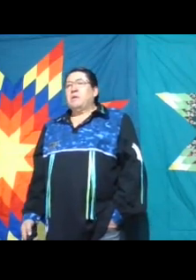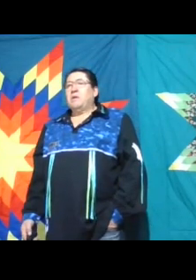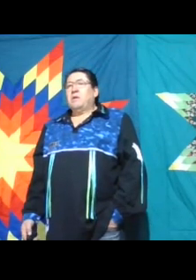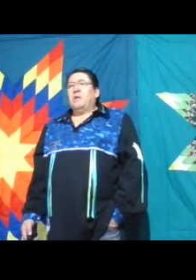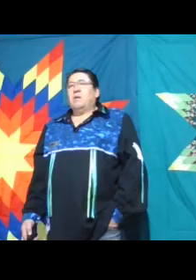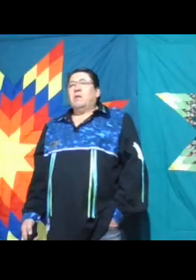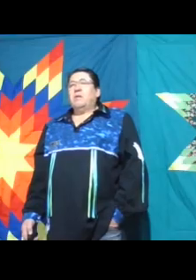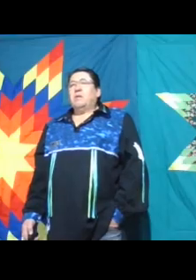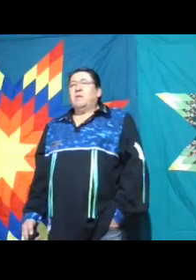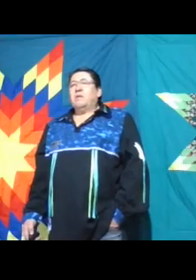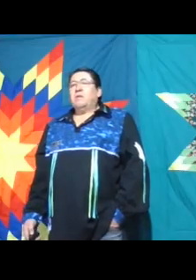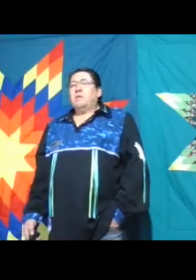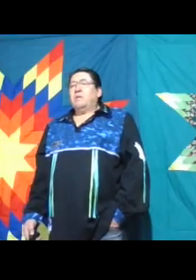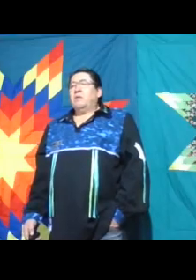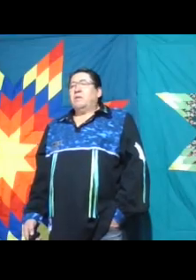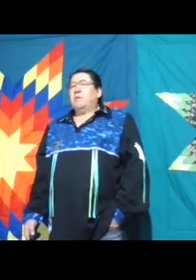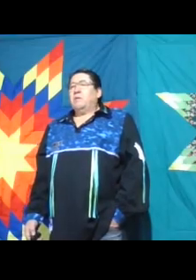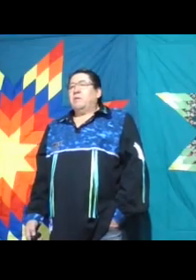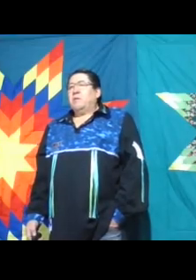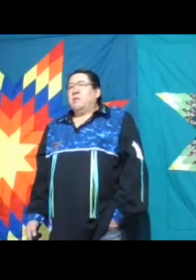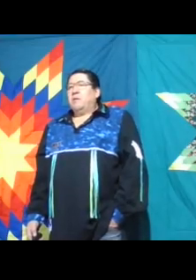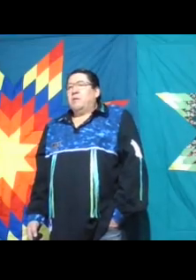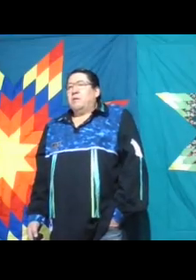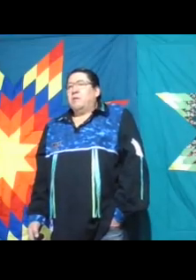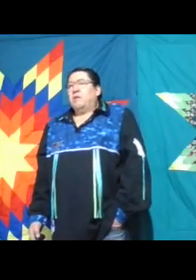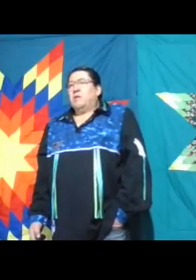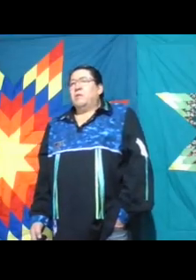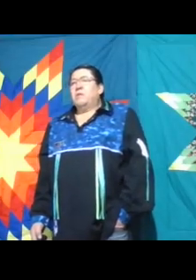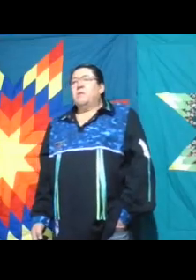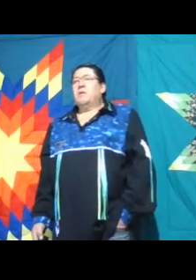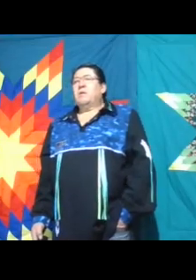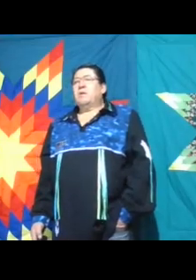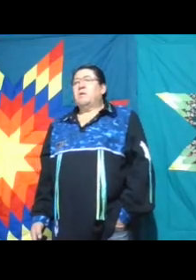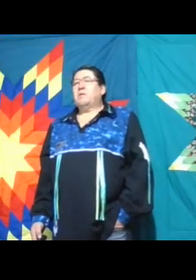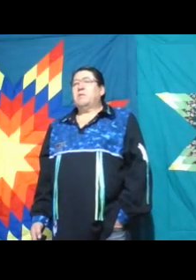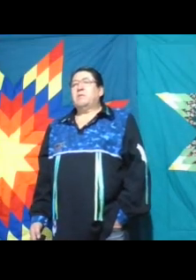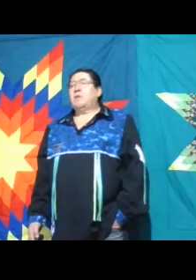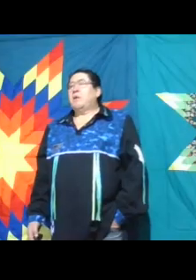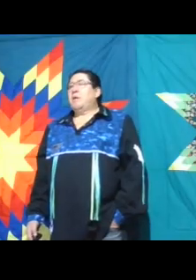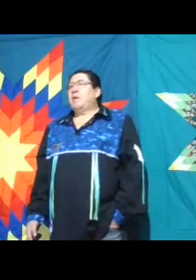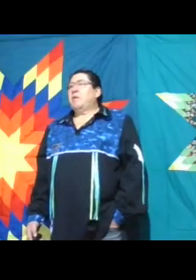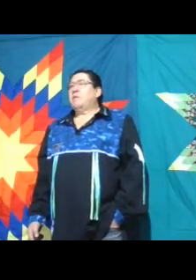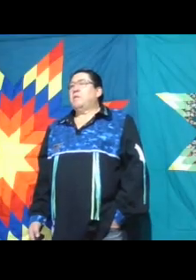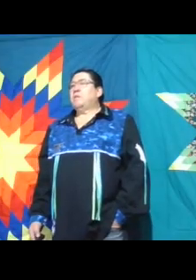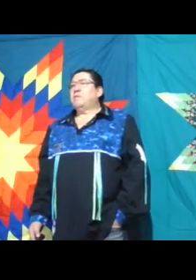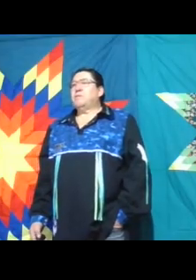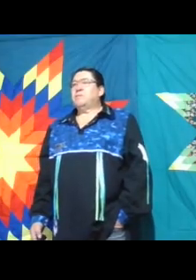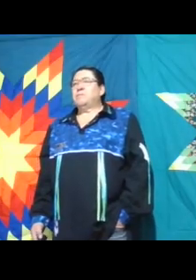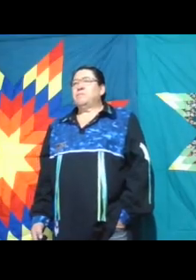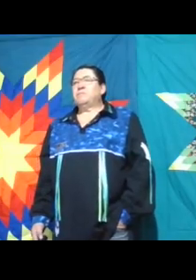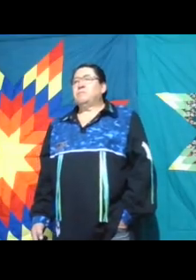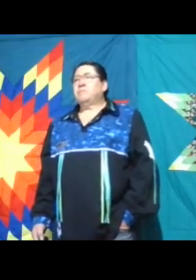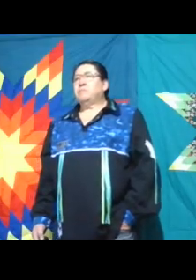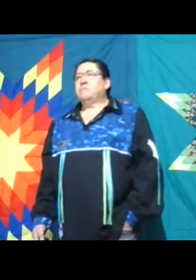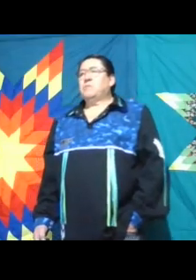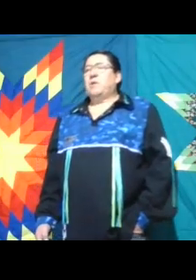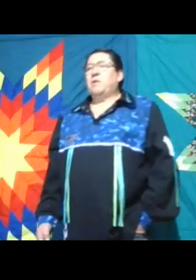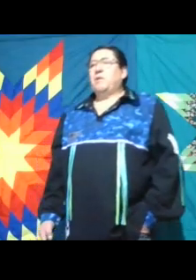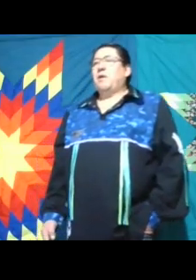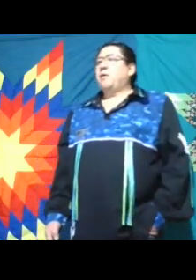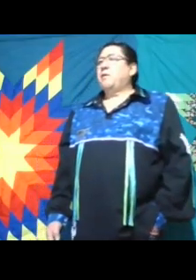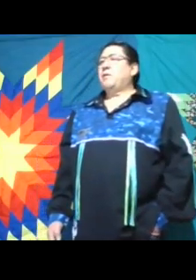in Indigenous and stakeholder relations for both not-for-profit and oil and gas sectors. Welcome, Brad. I'm so excited to hear your presentation,